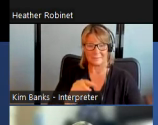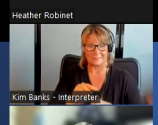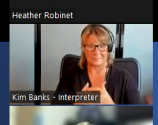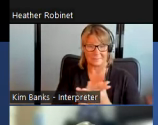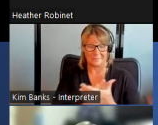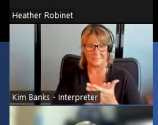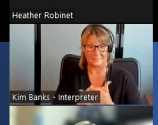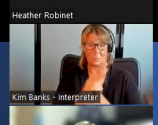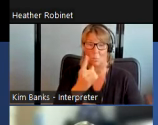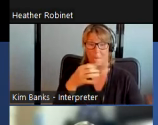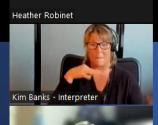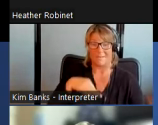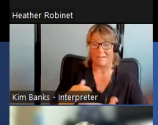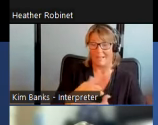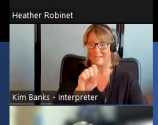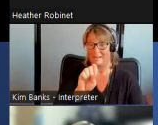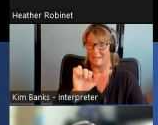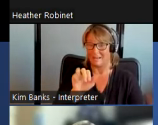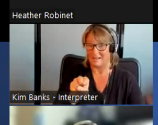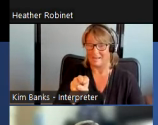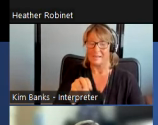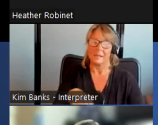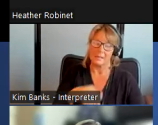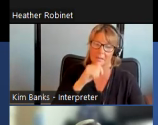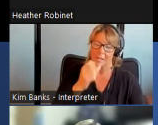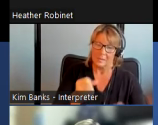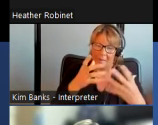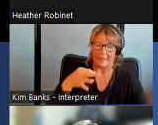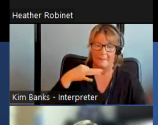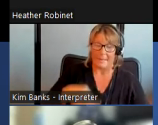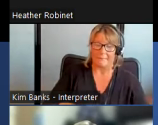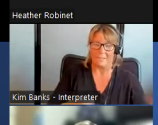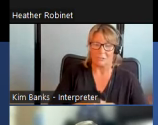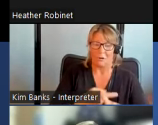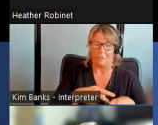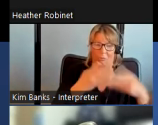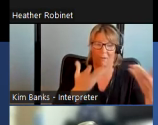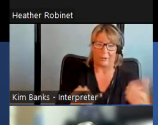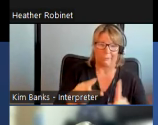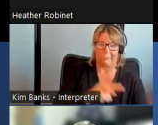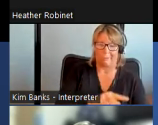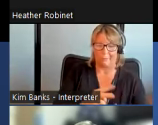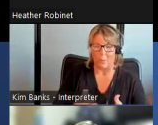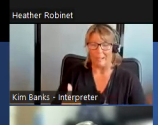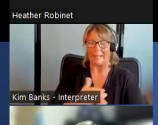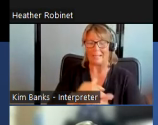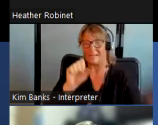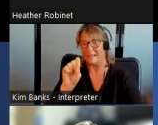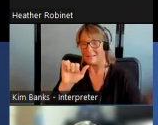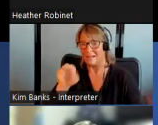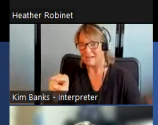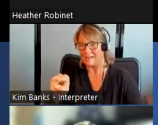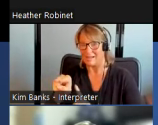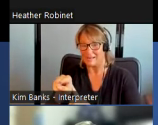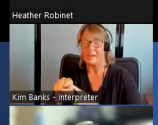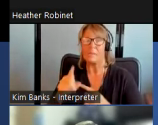the one benefit of it, there aren't very many from most providers' perspectives, but the one benefit of it actually is